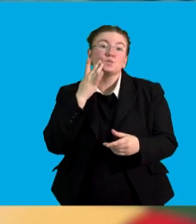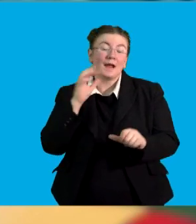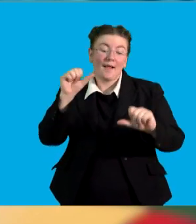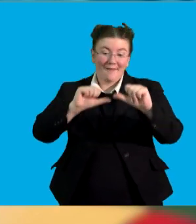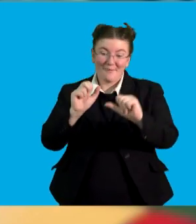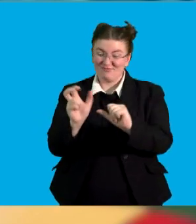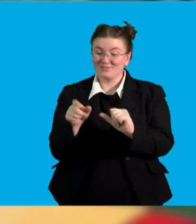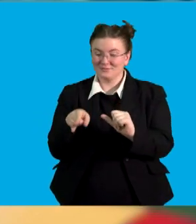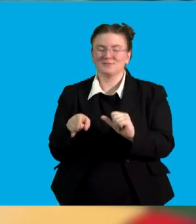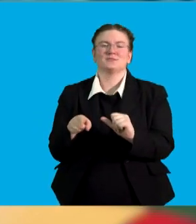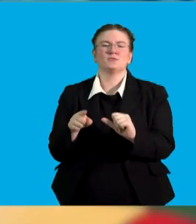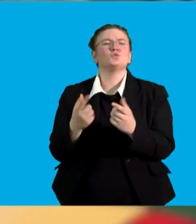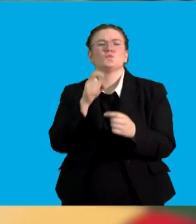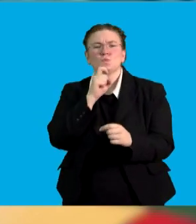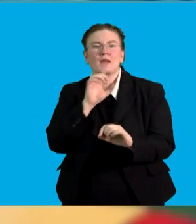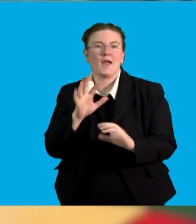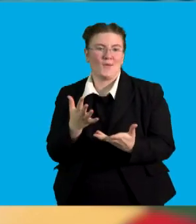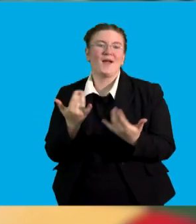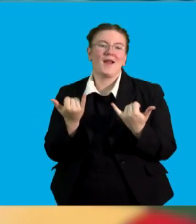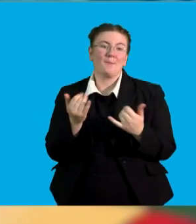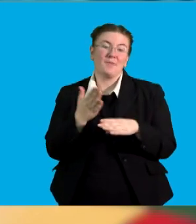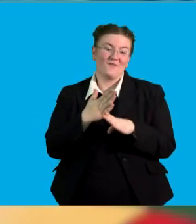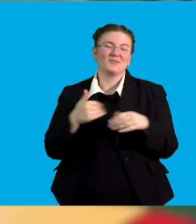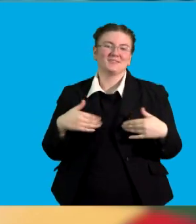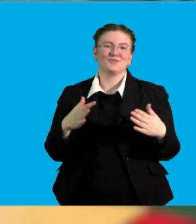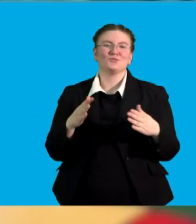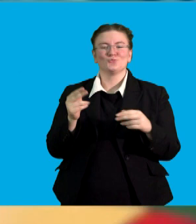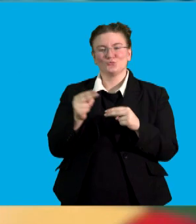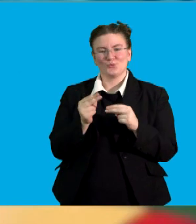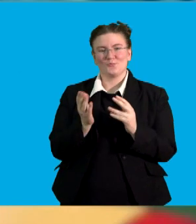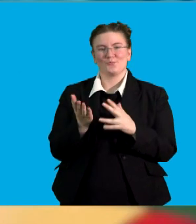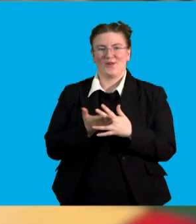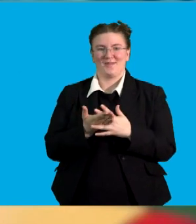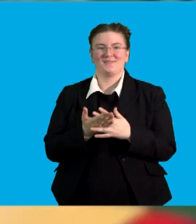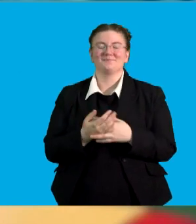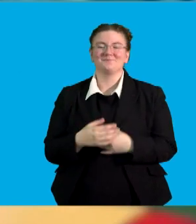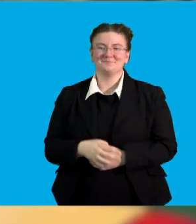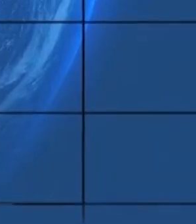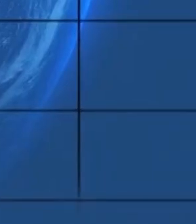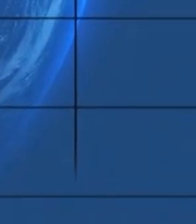So before we start with the lesson, let's just go quickly for a short break, and I will see you just after this.